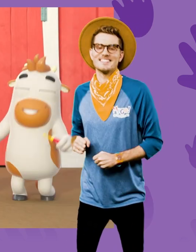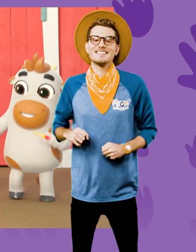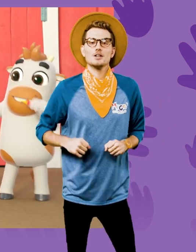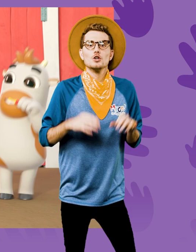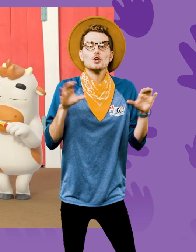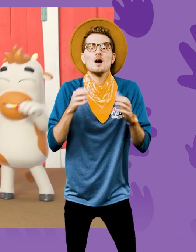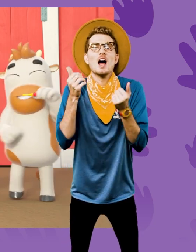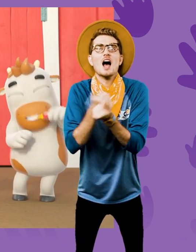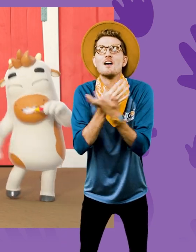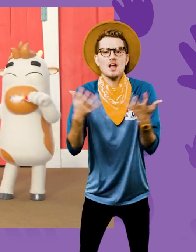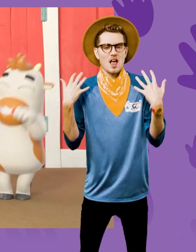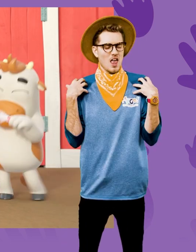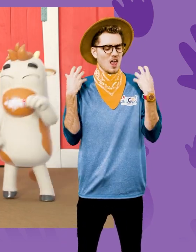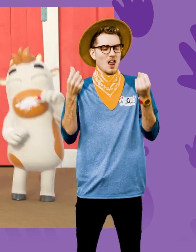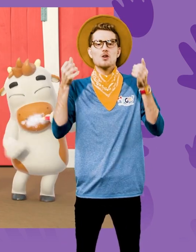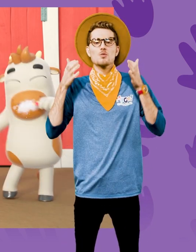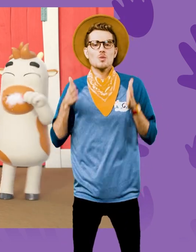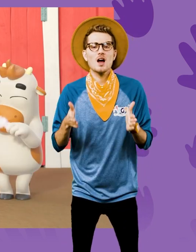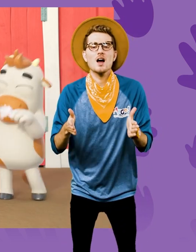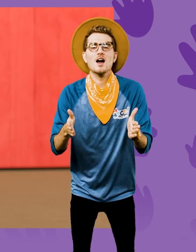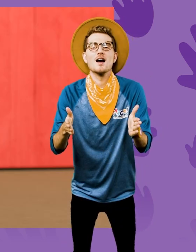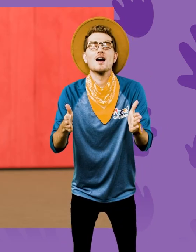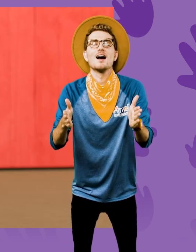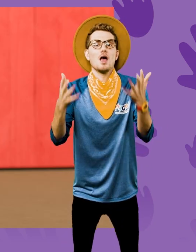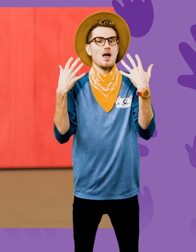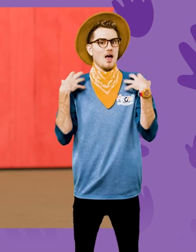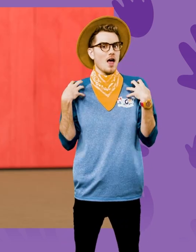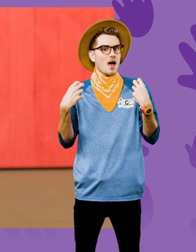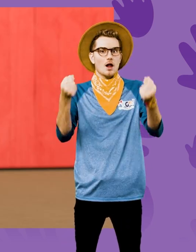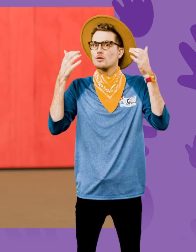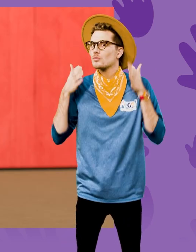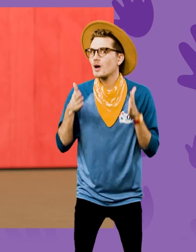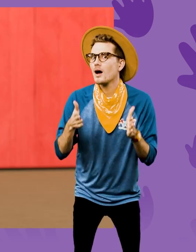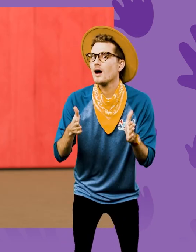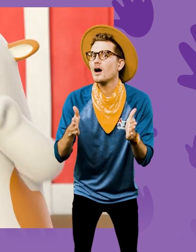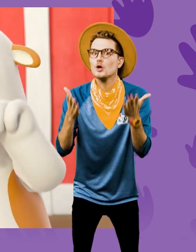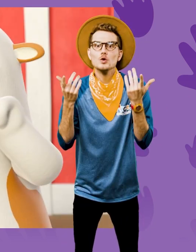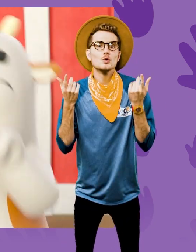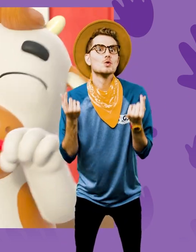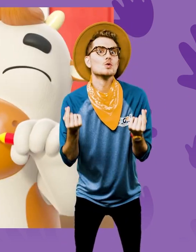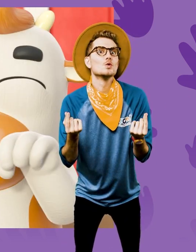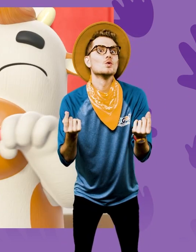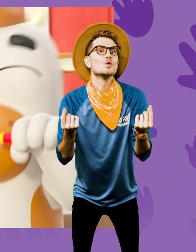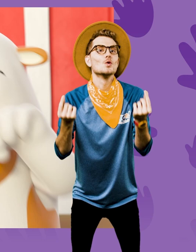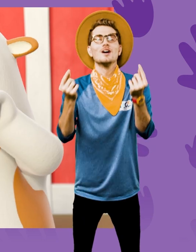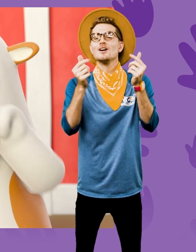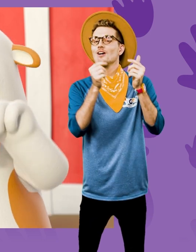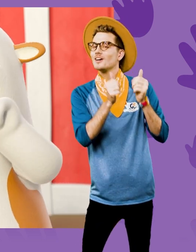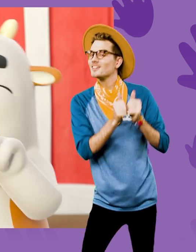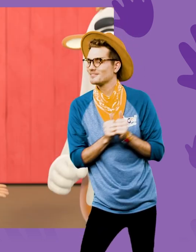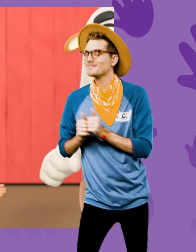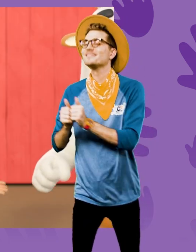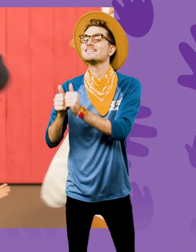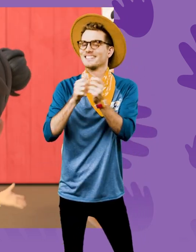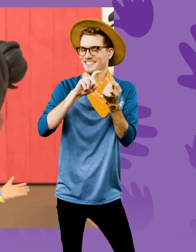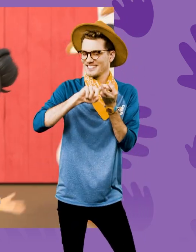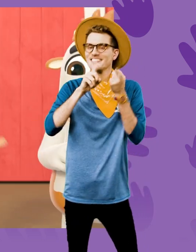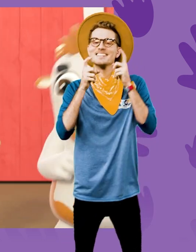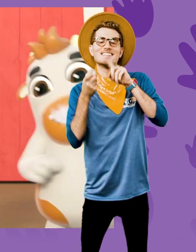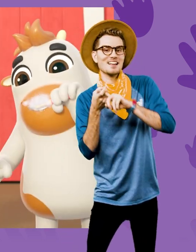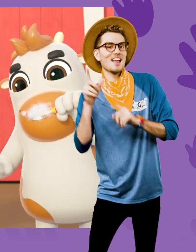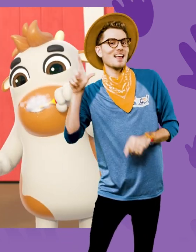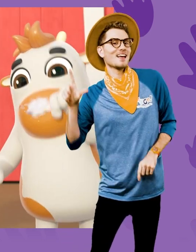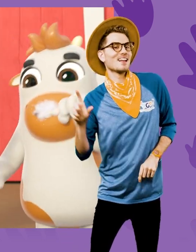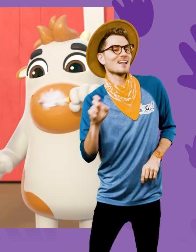do everything the healthy way. Healthy is the way to be with your